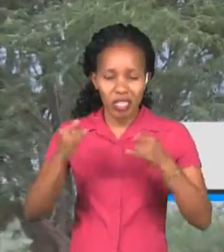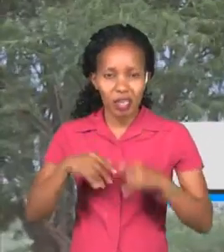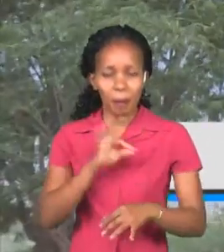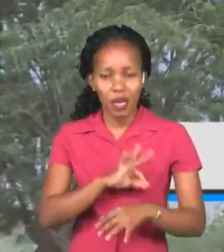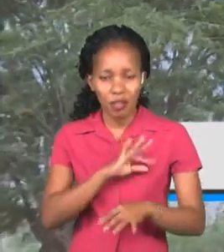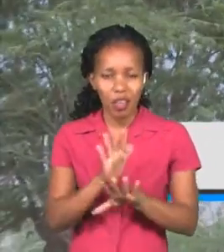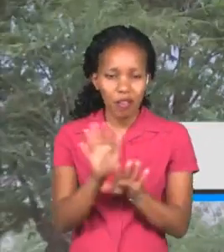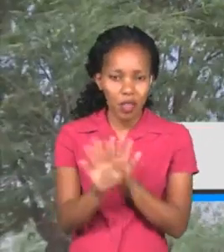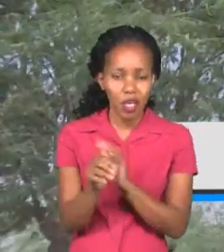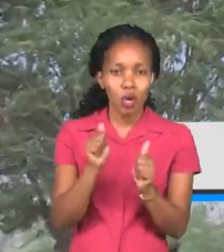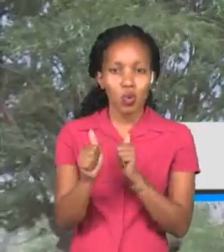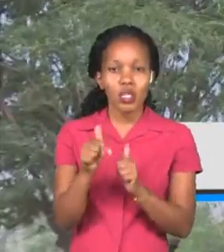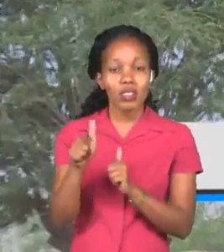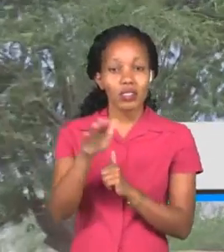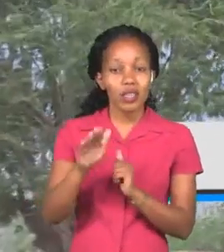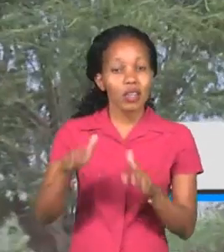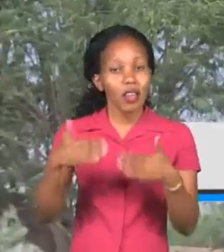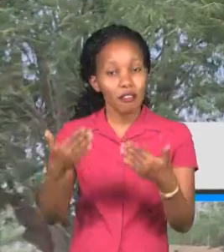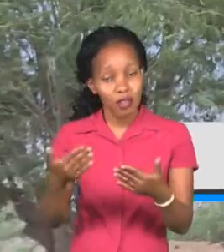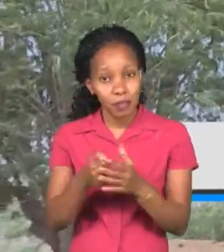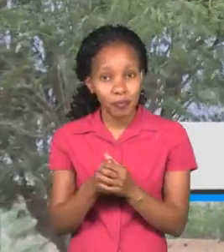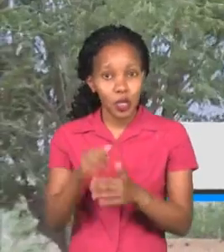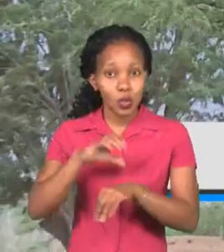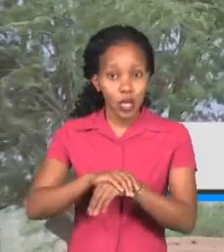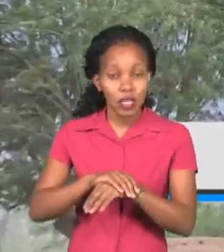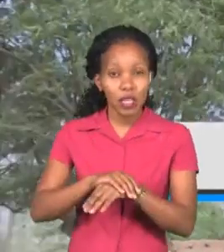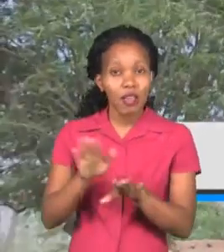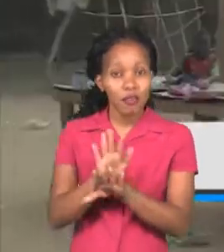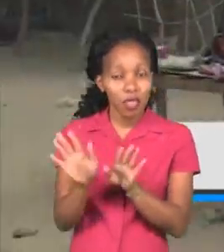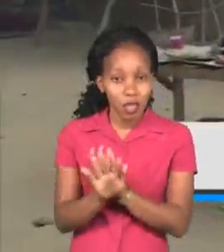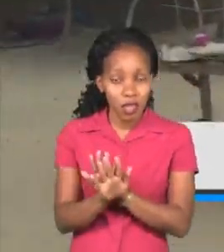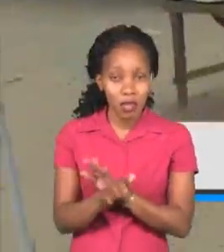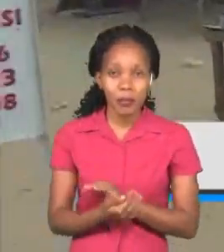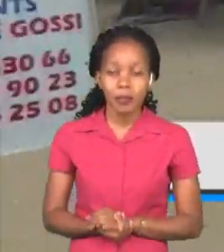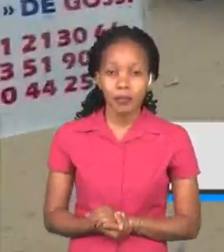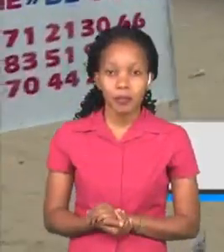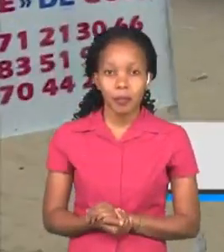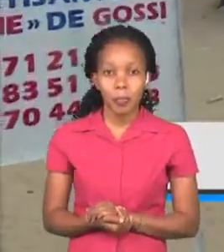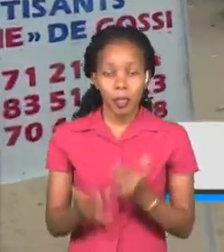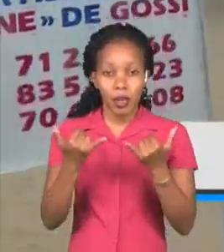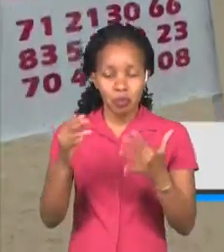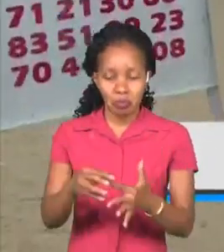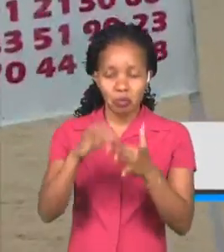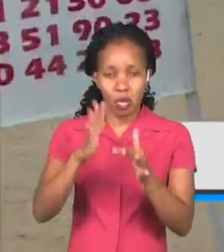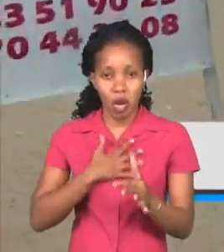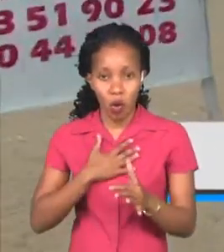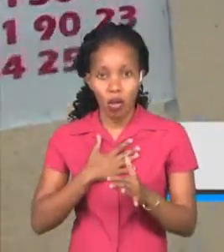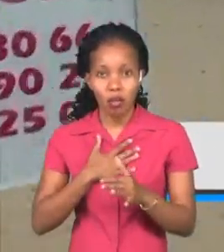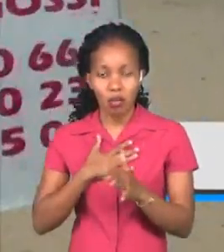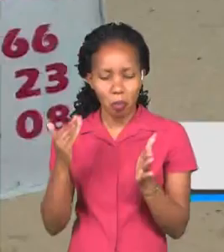of everything Gossi has to offer to get those supplies. It is our priority here to prevent